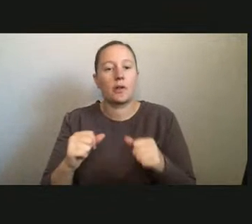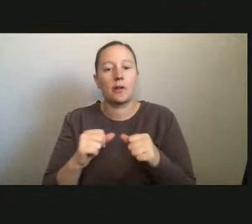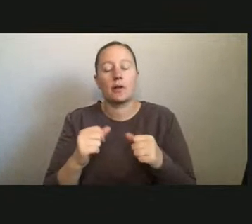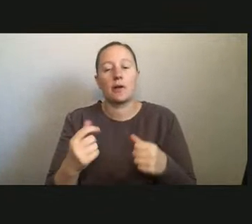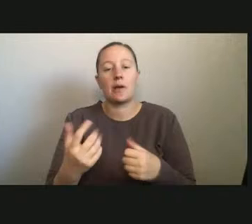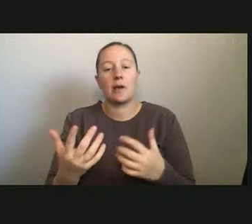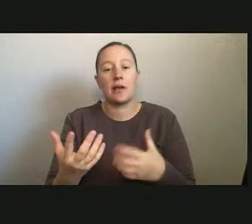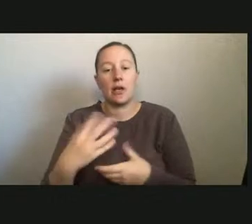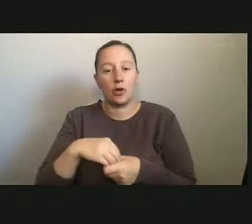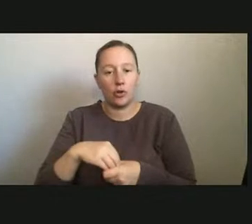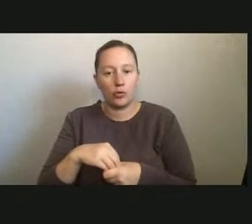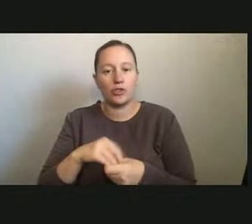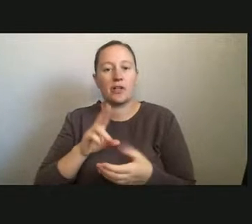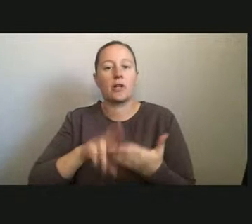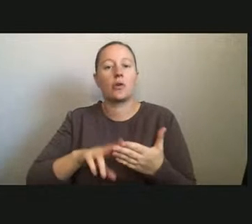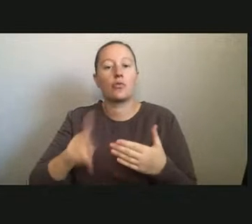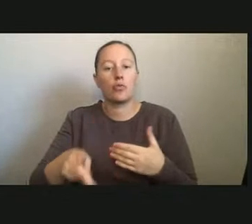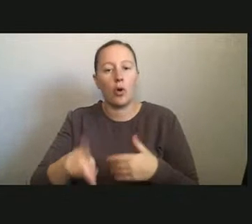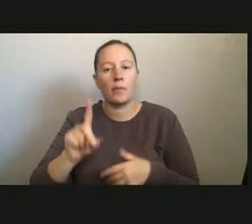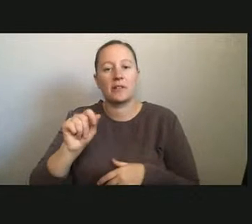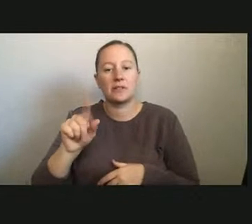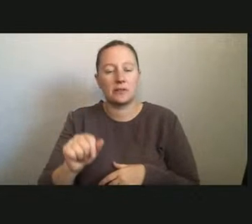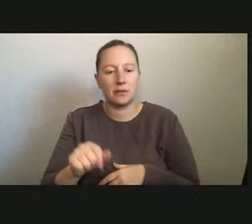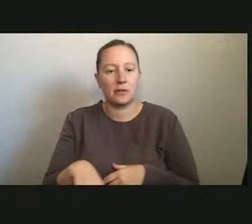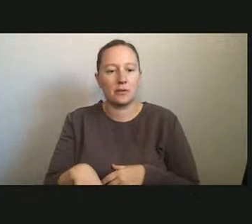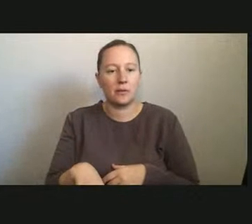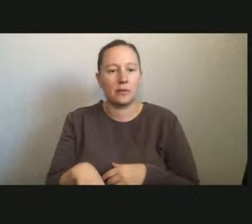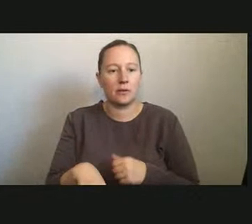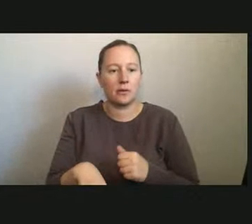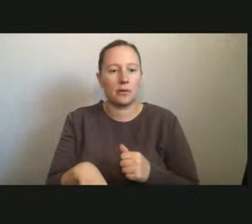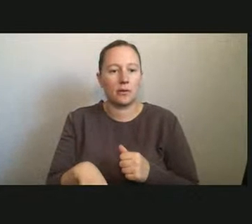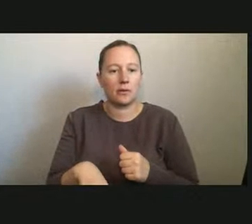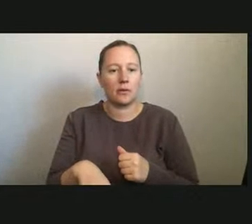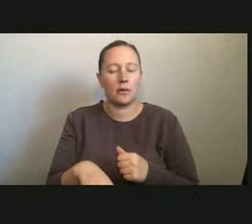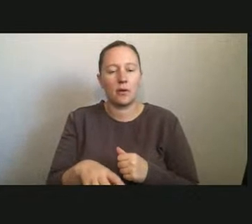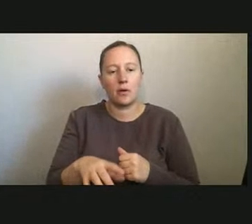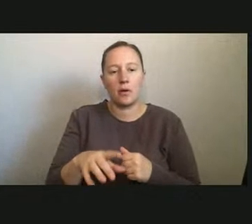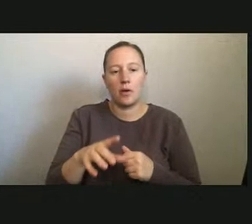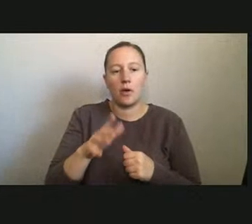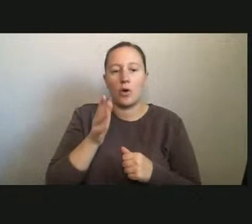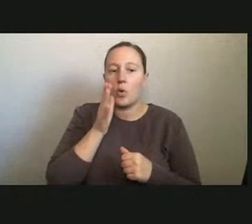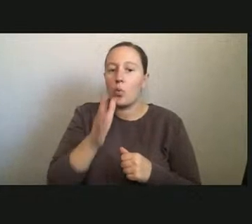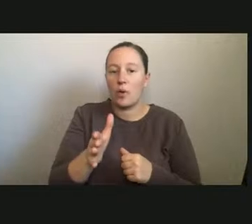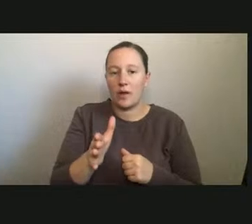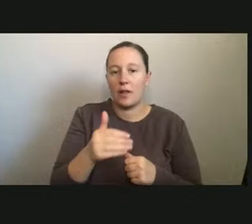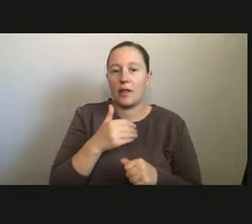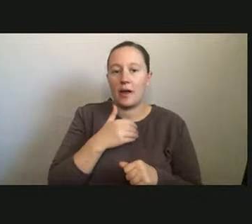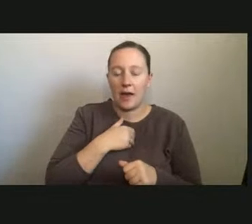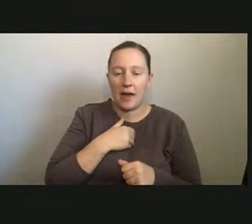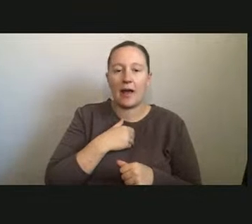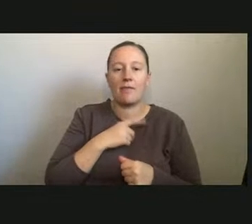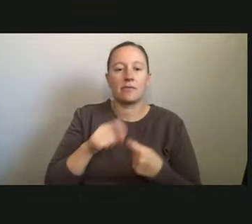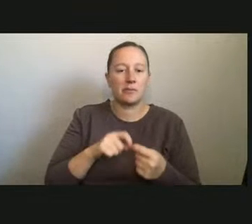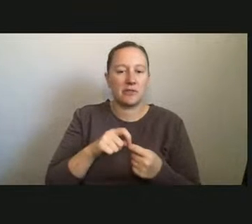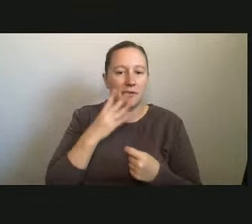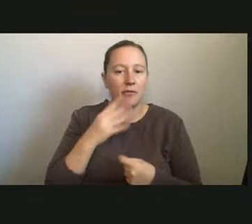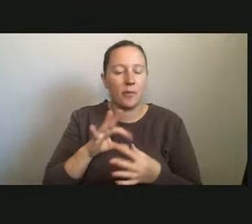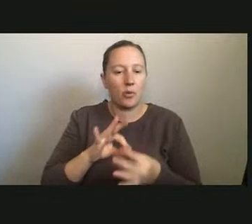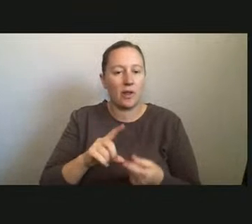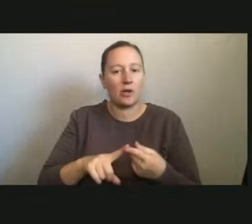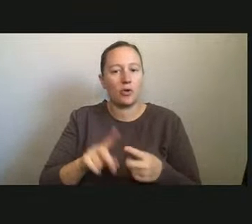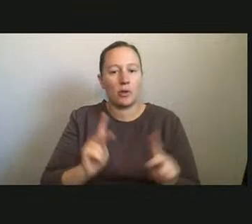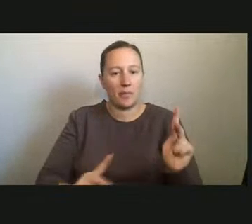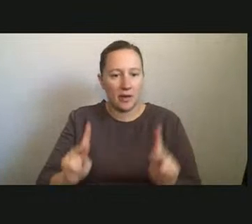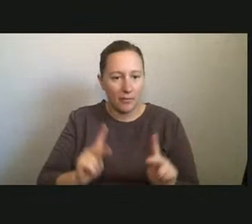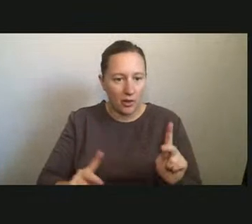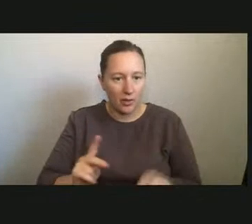and progress reports. Each year, you'll provide us an update on the individuals who are included in your study, and